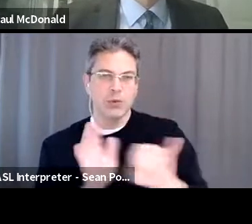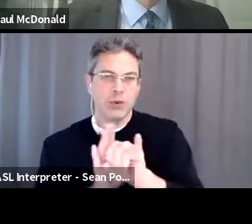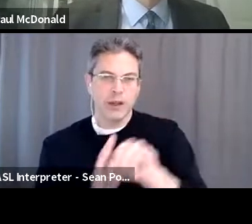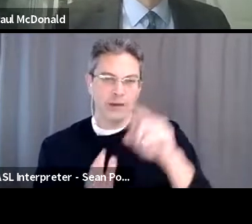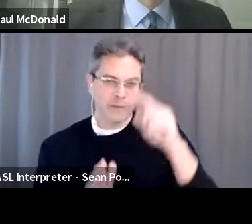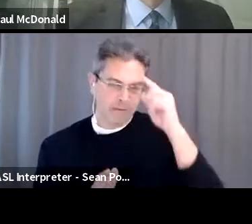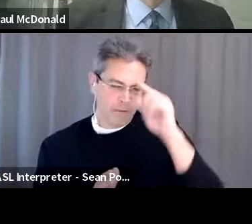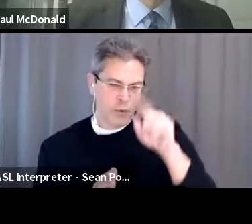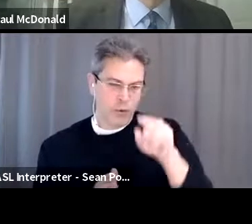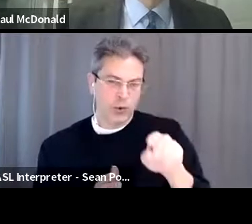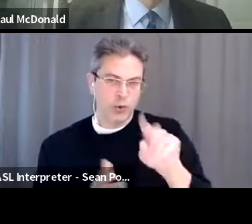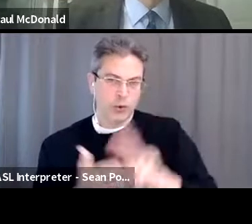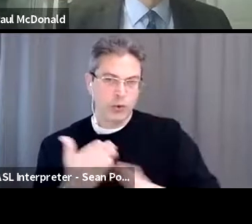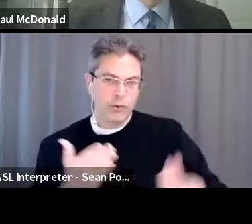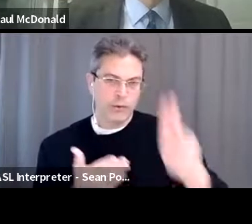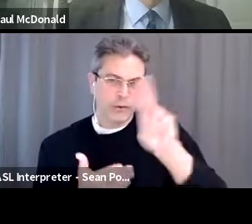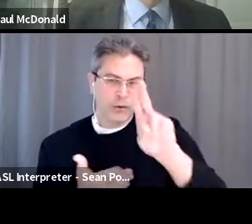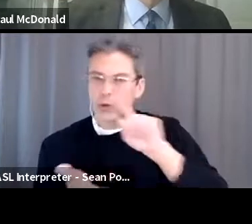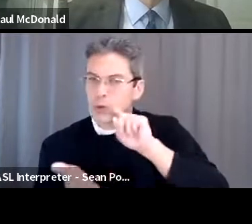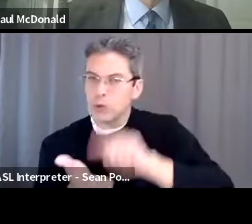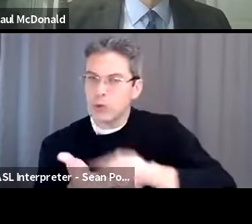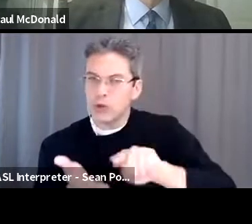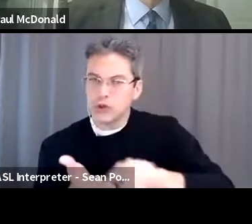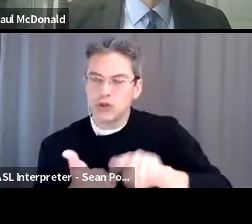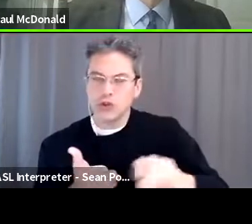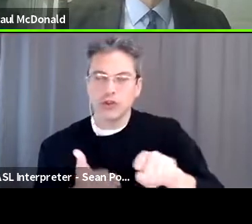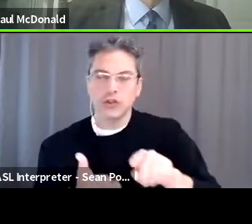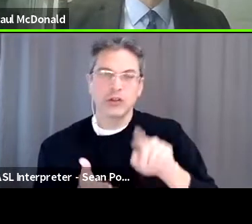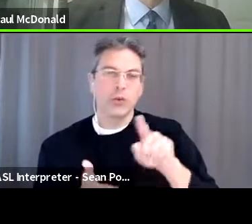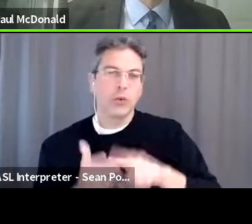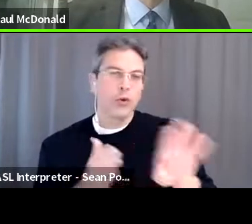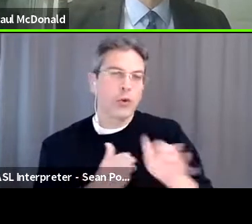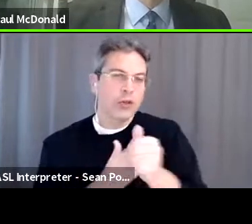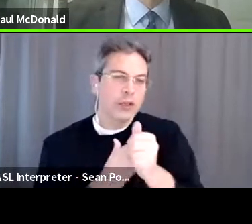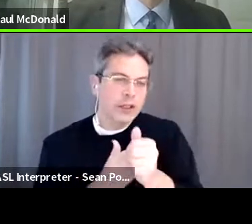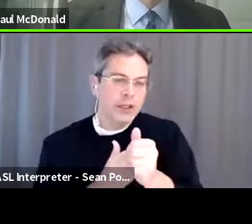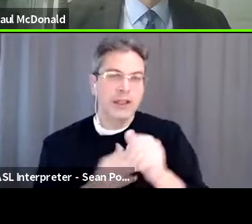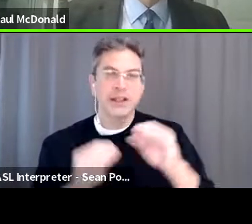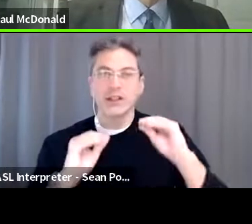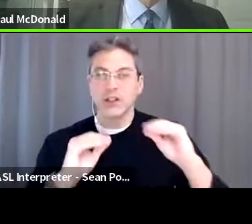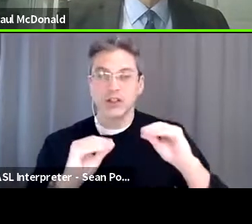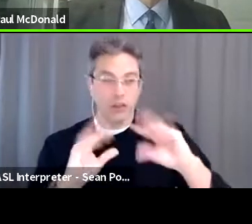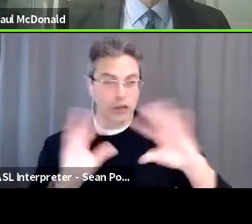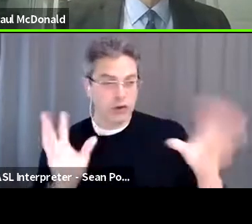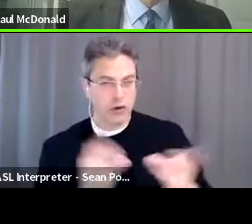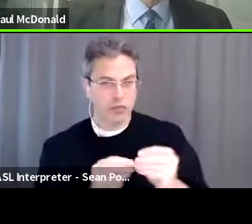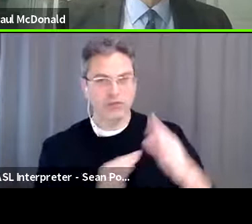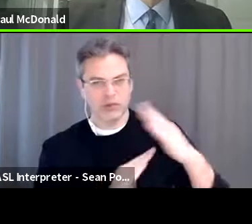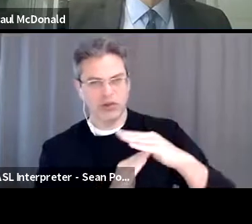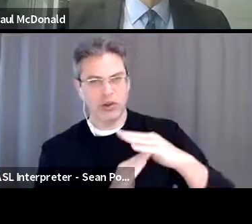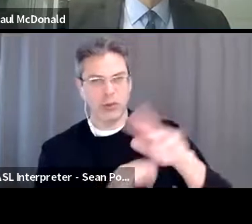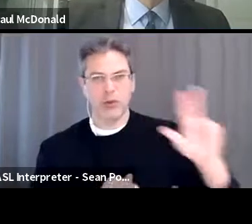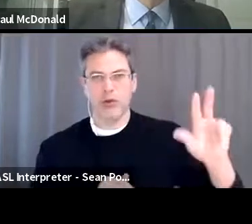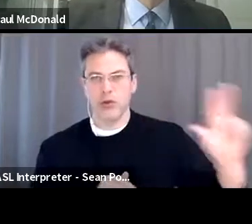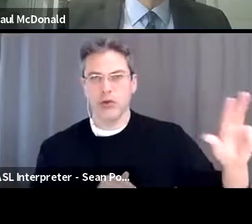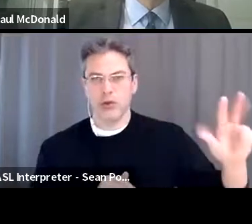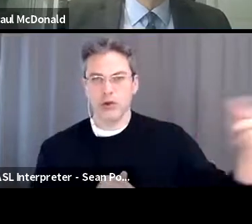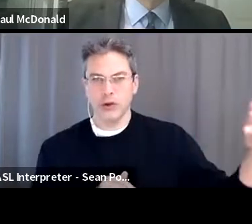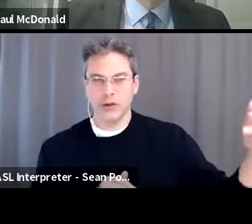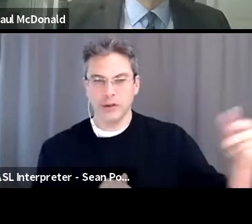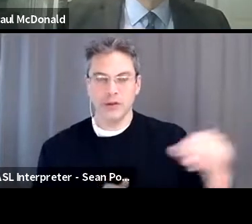on how a university's research, stewardship, outreach, and teaching have contributed to progressing the